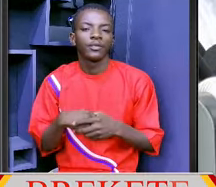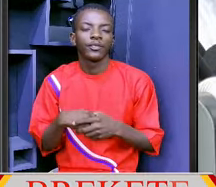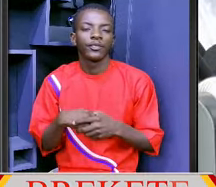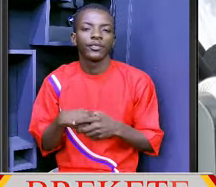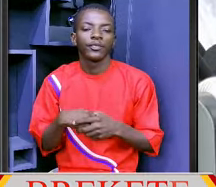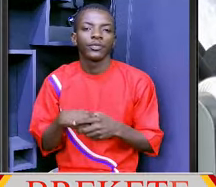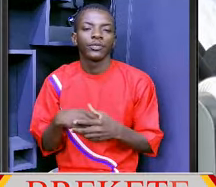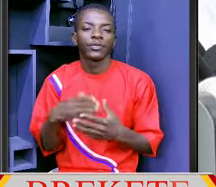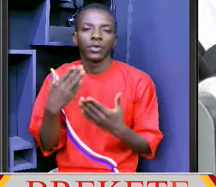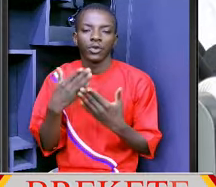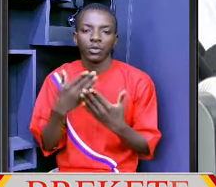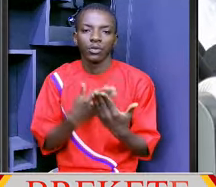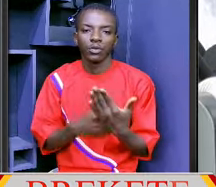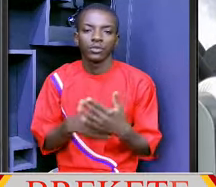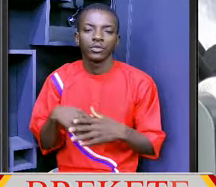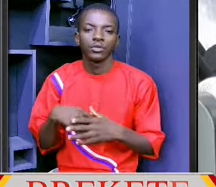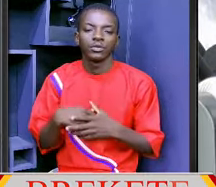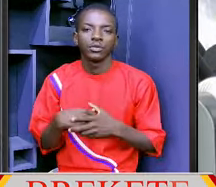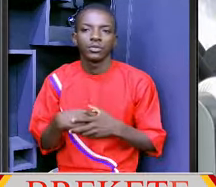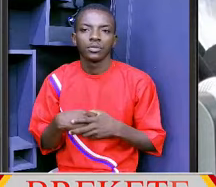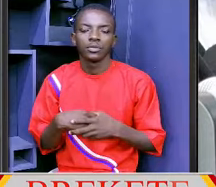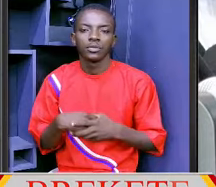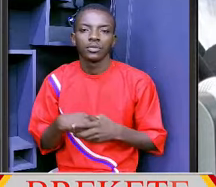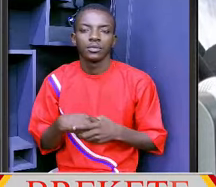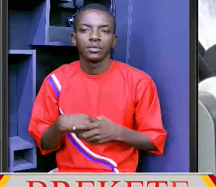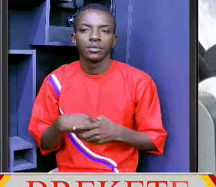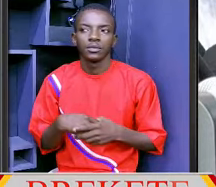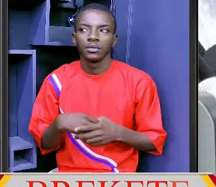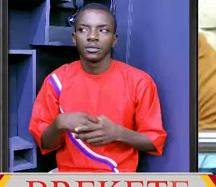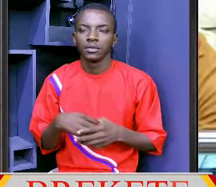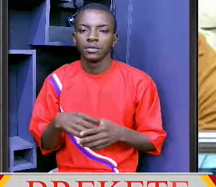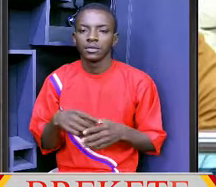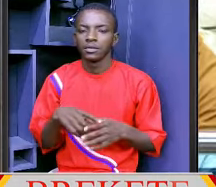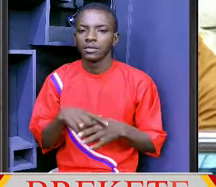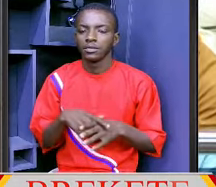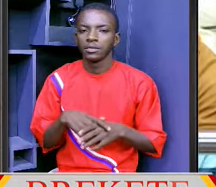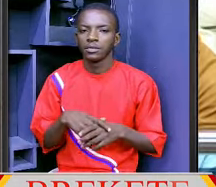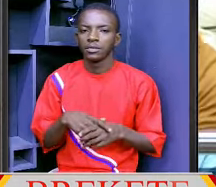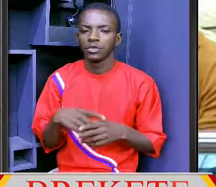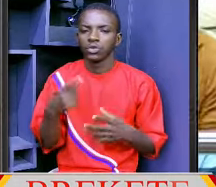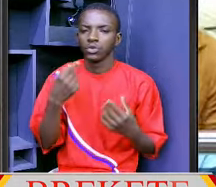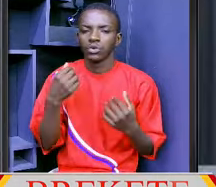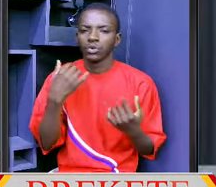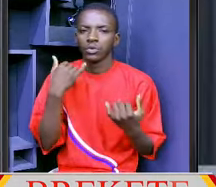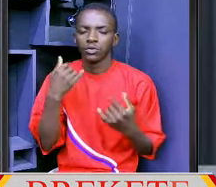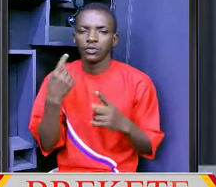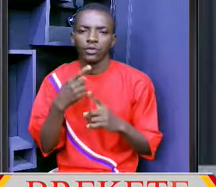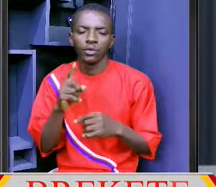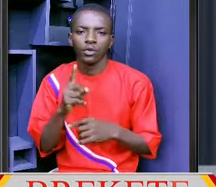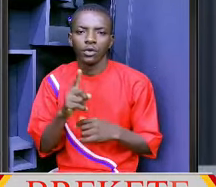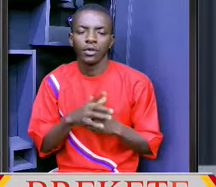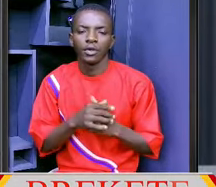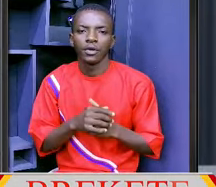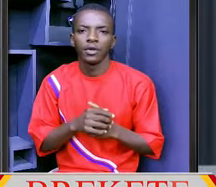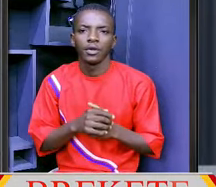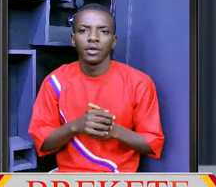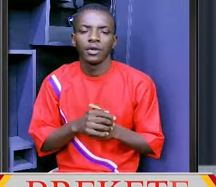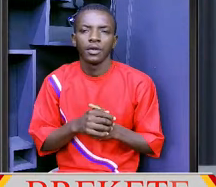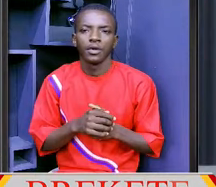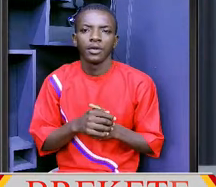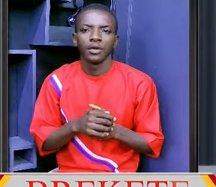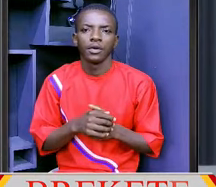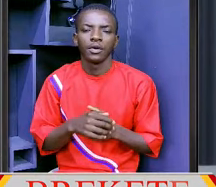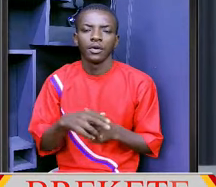Hello, good morning. They cheat him for Hello. Land. Yes, now who me and I'm Devano for radio and TV telephone?